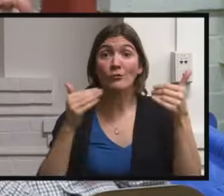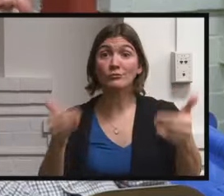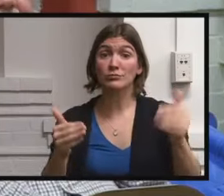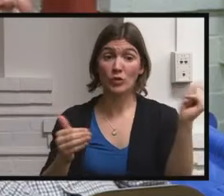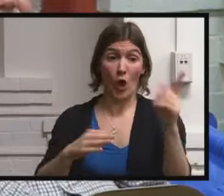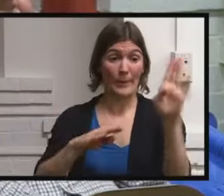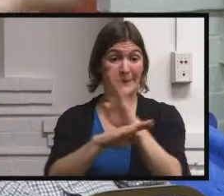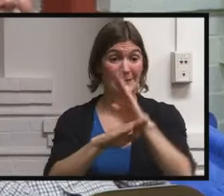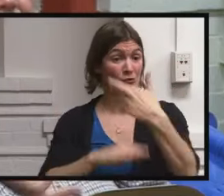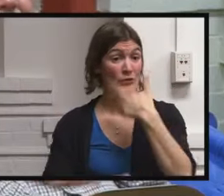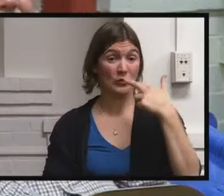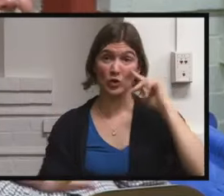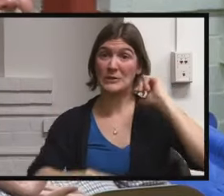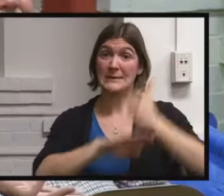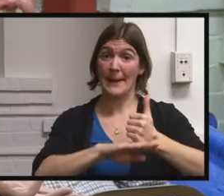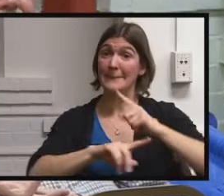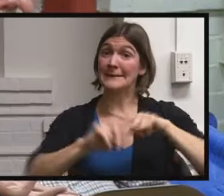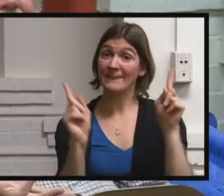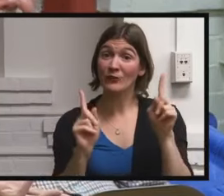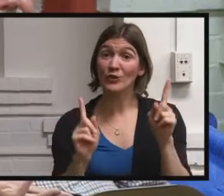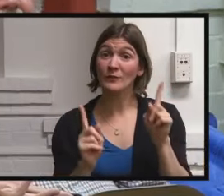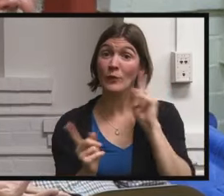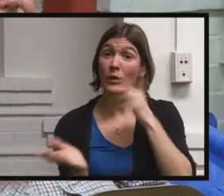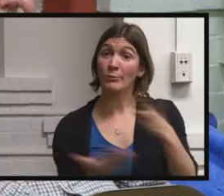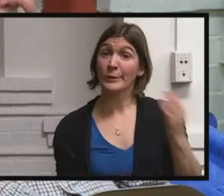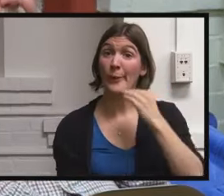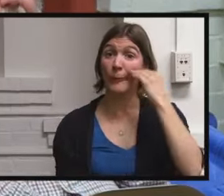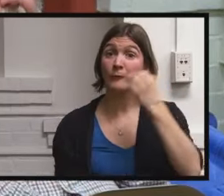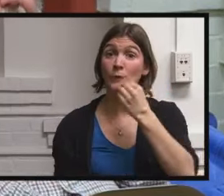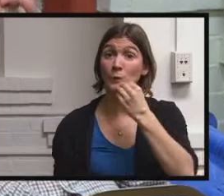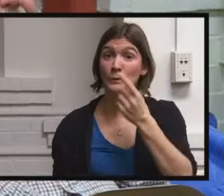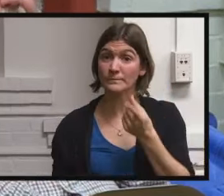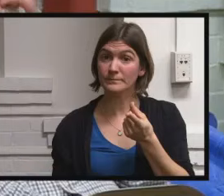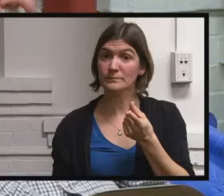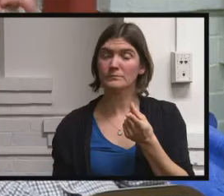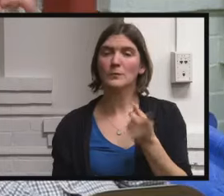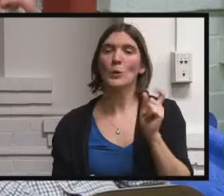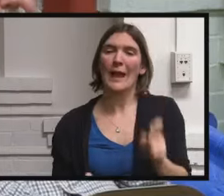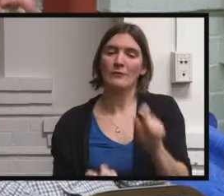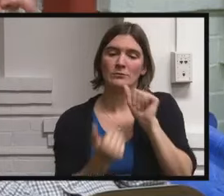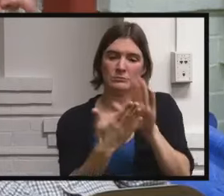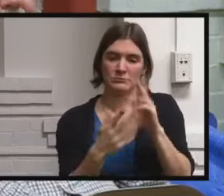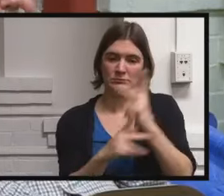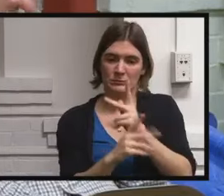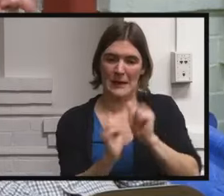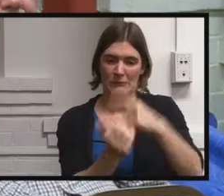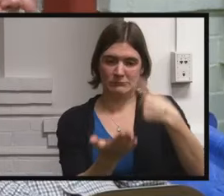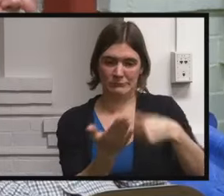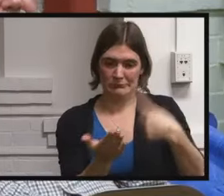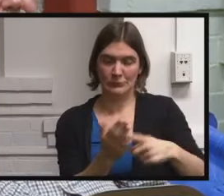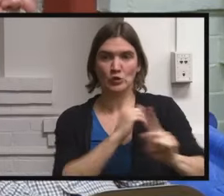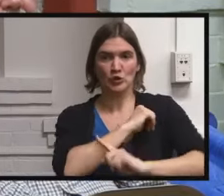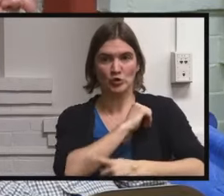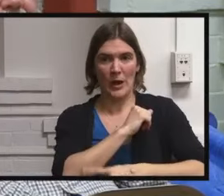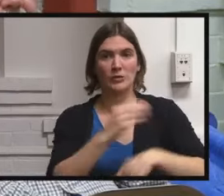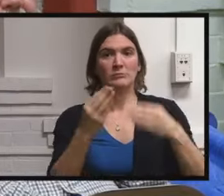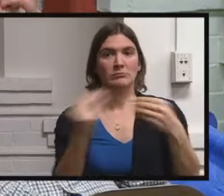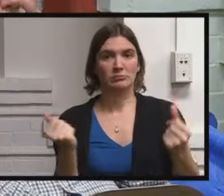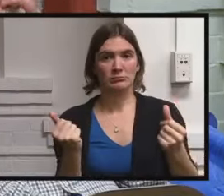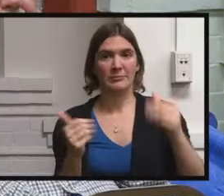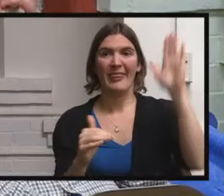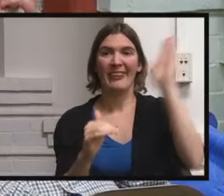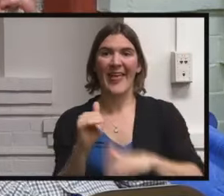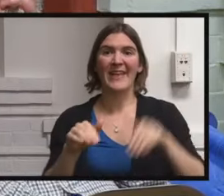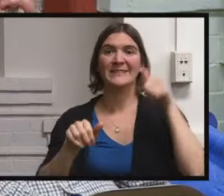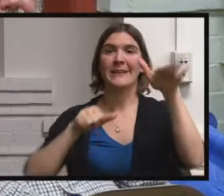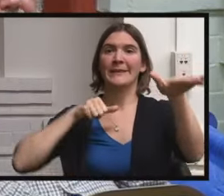That's just one. I believe there's economic development opportunities for figuring out how to deal with trash right here in this community rather than